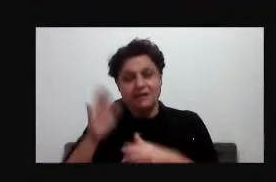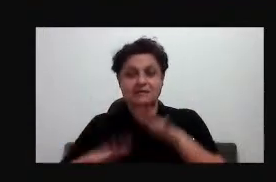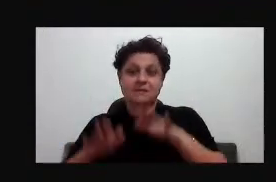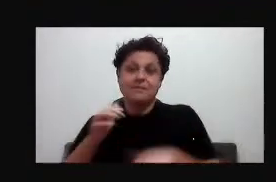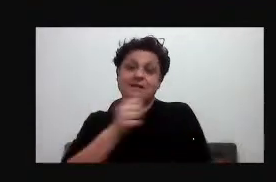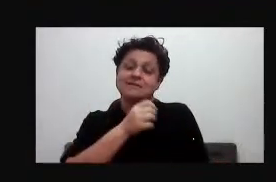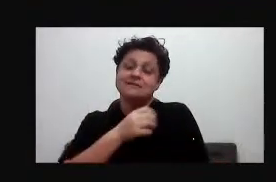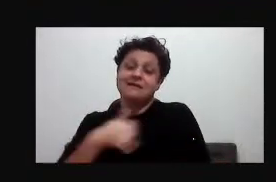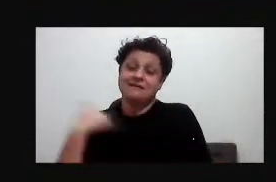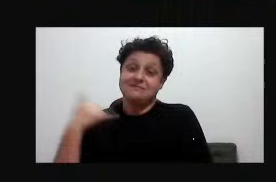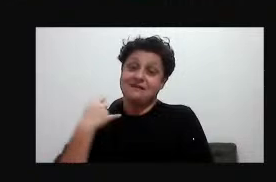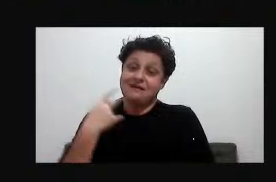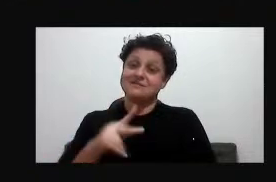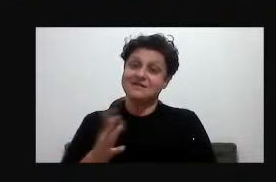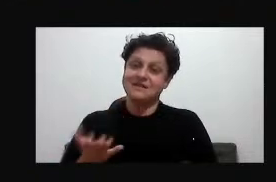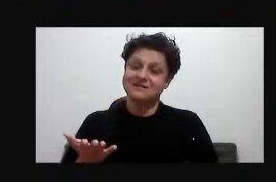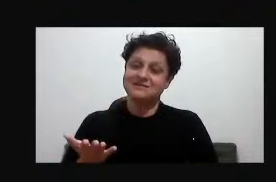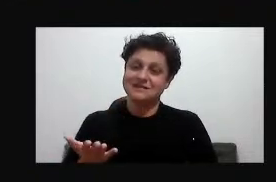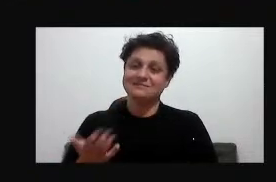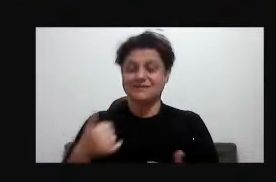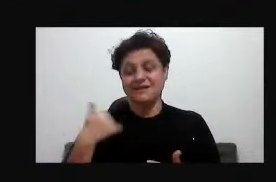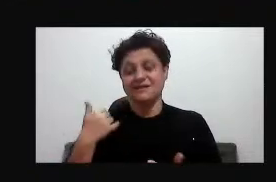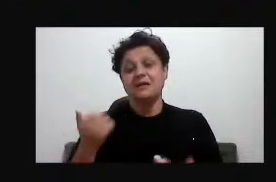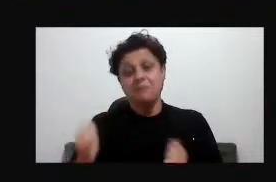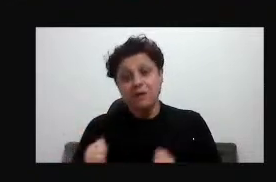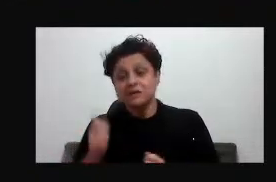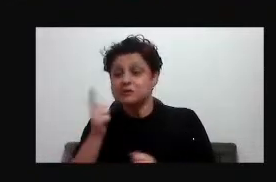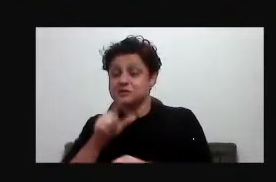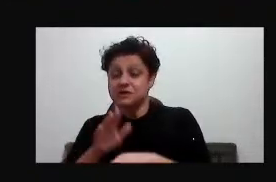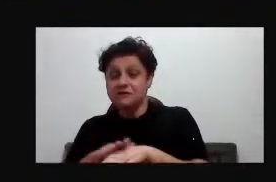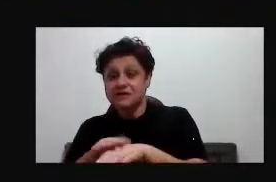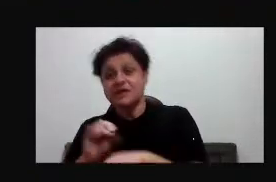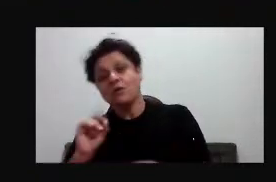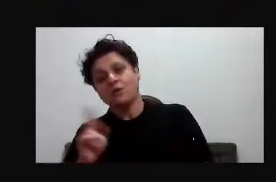either feasible or not. But there are,